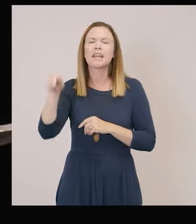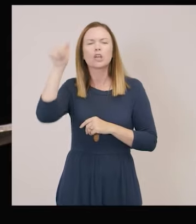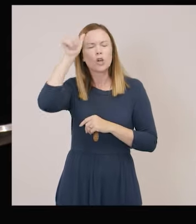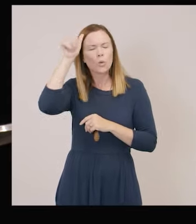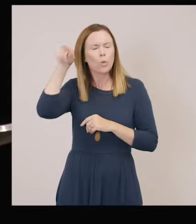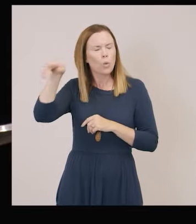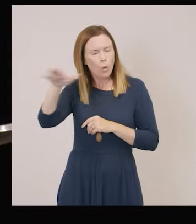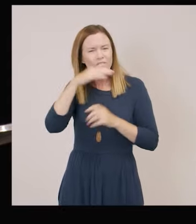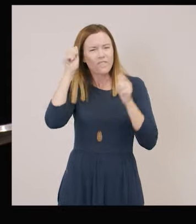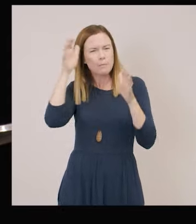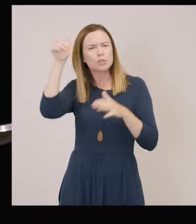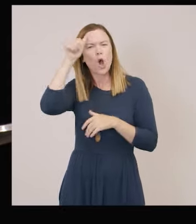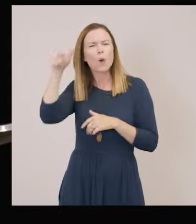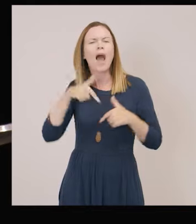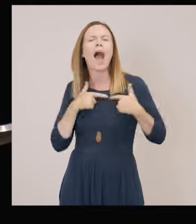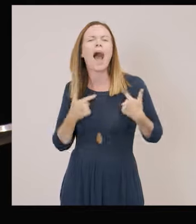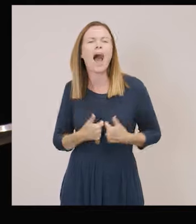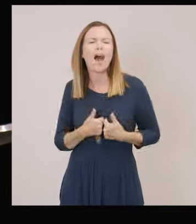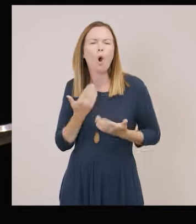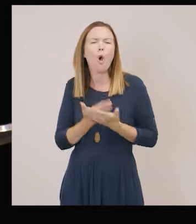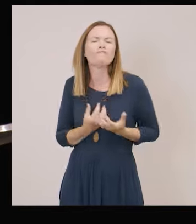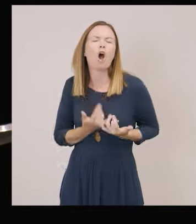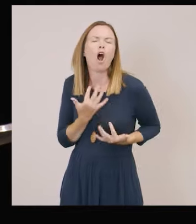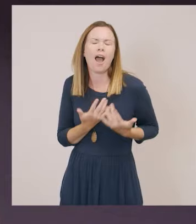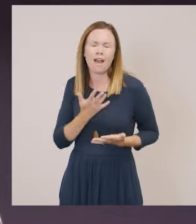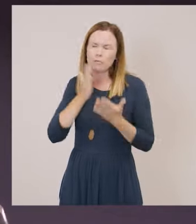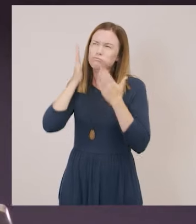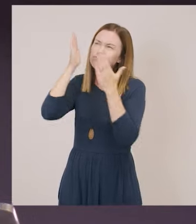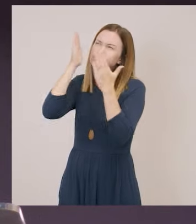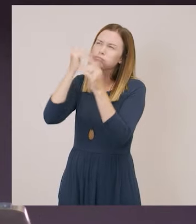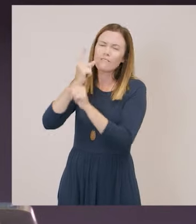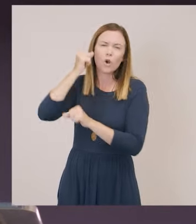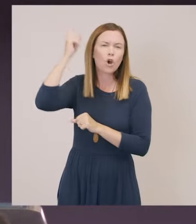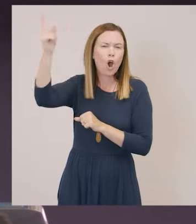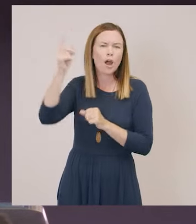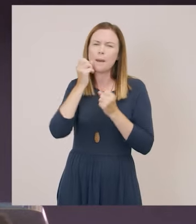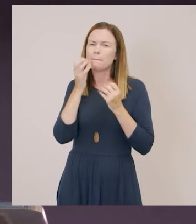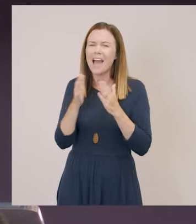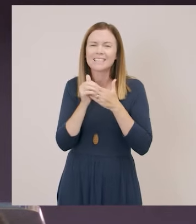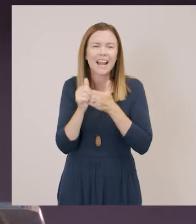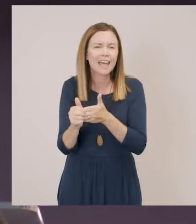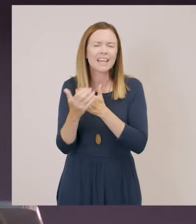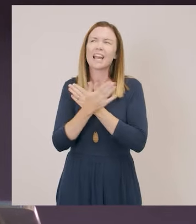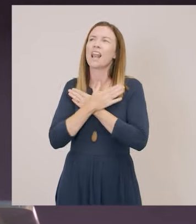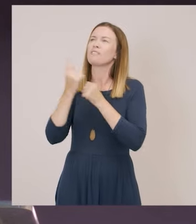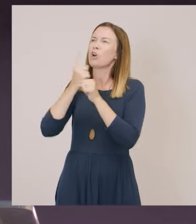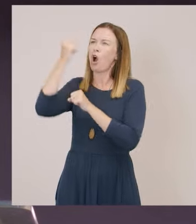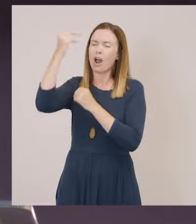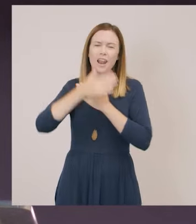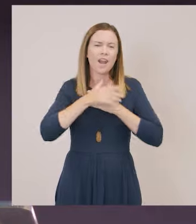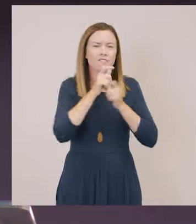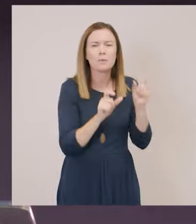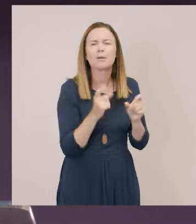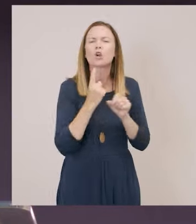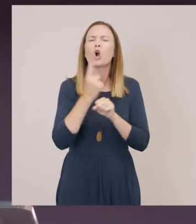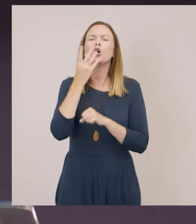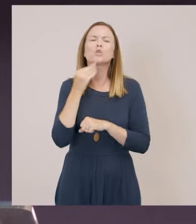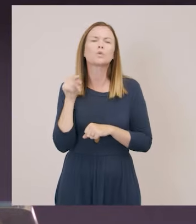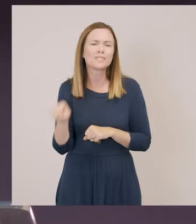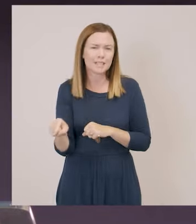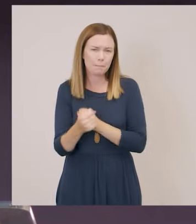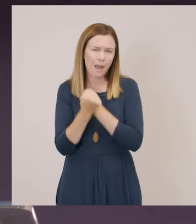heart for God. His heart was on fire for God. He was an incredible leader. He was known for his love for God and his love for people. God used